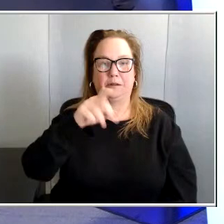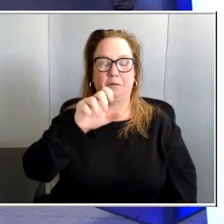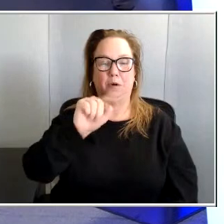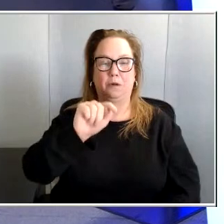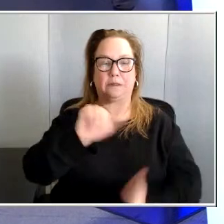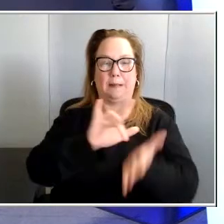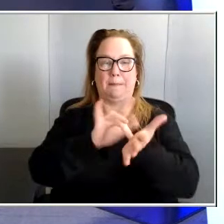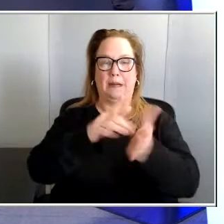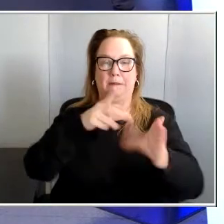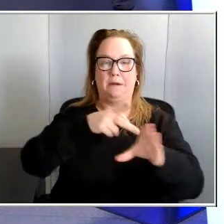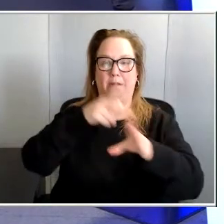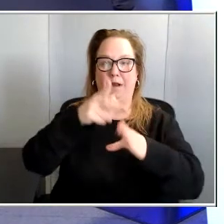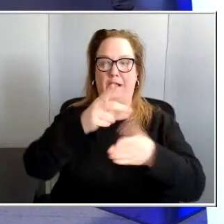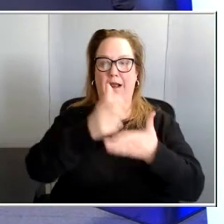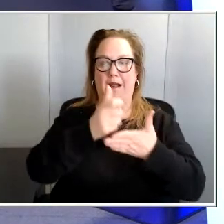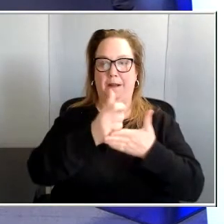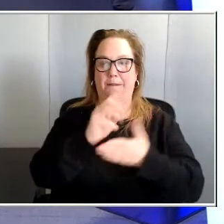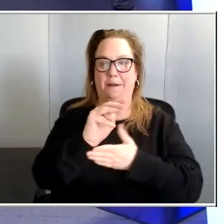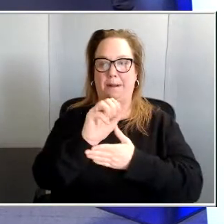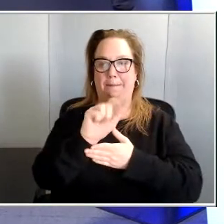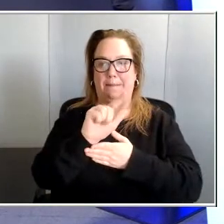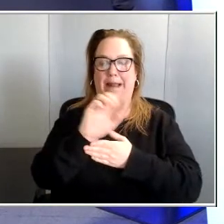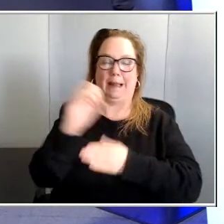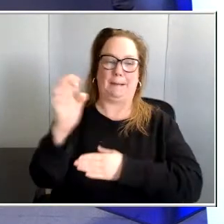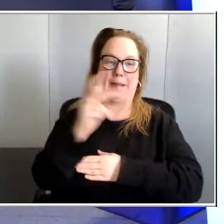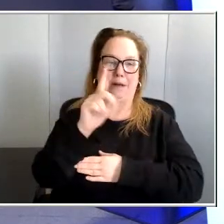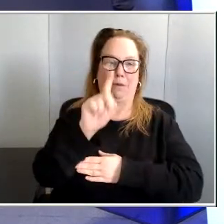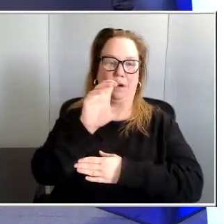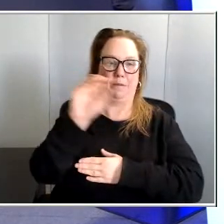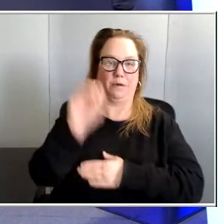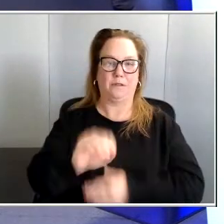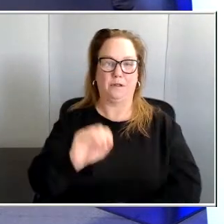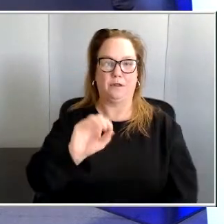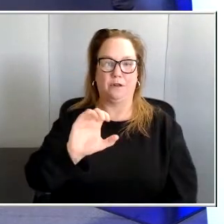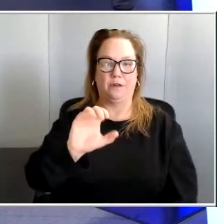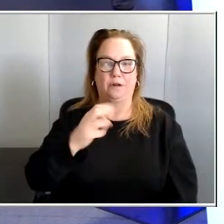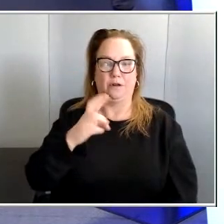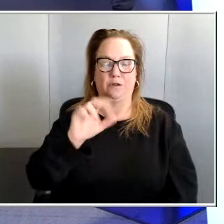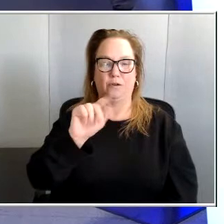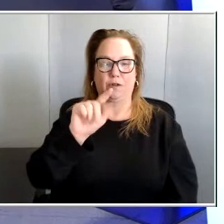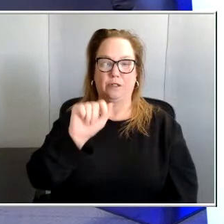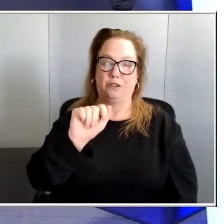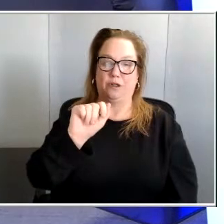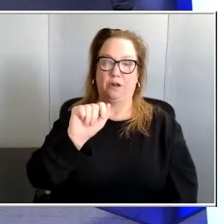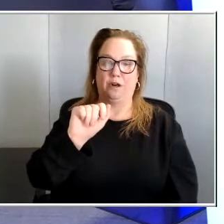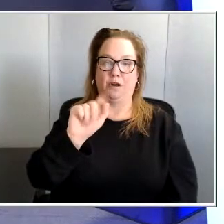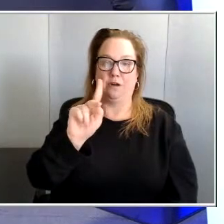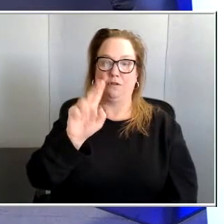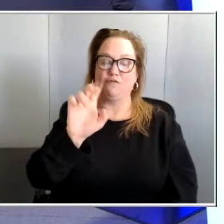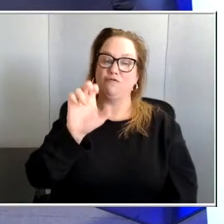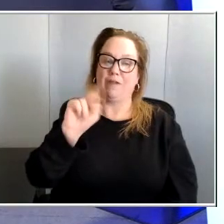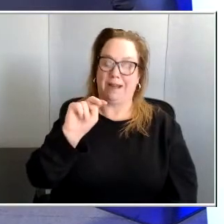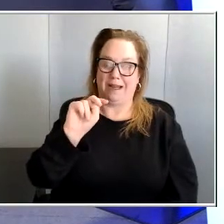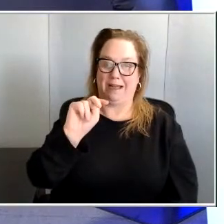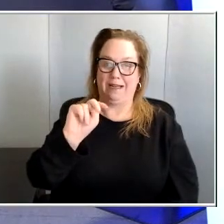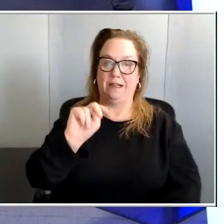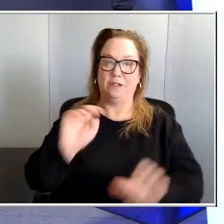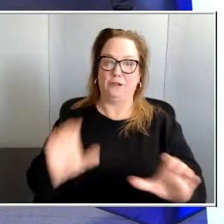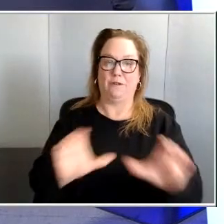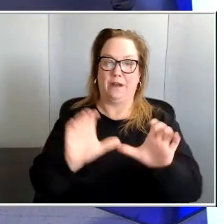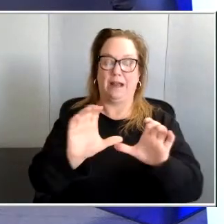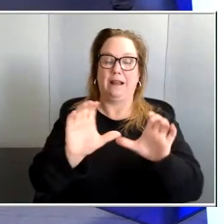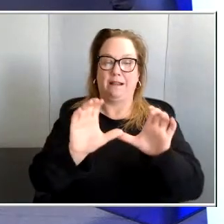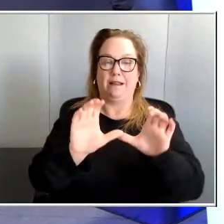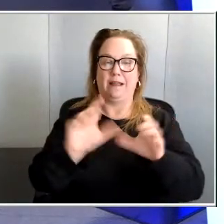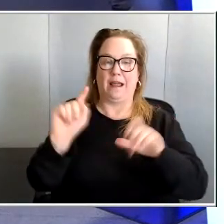helped get Maggie back to 100%. Krisha Crane is a certified athletic trainer, and Kyle Martin is a physical therapist.